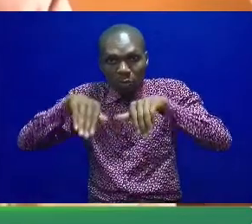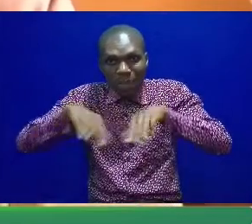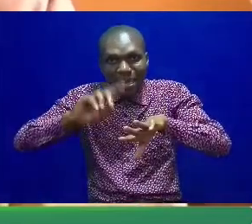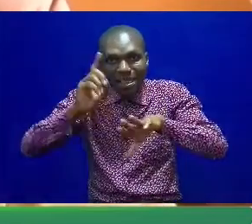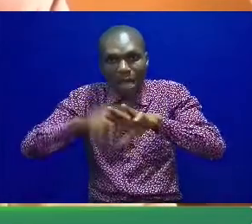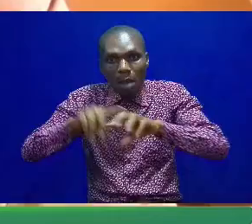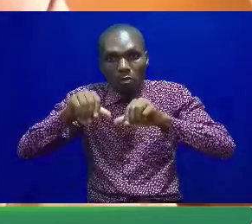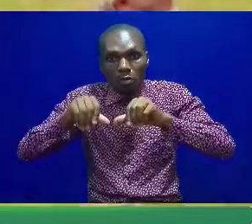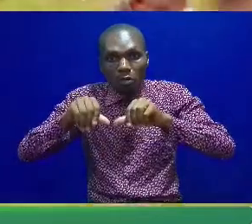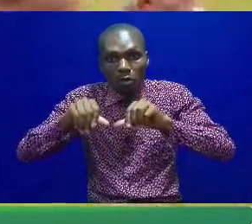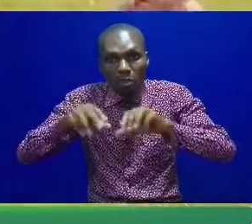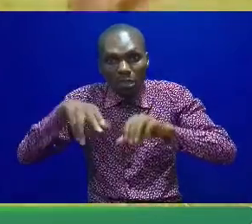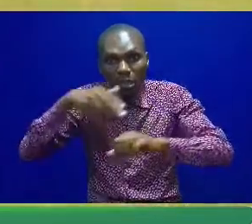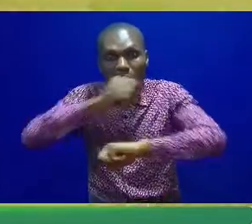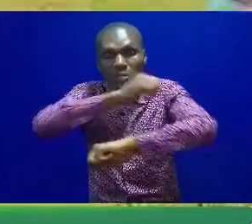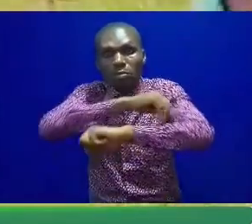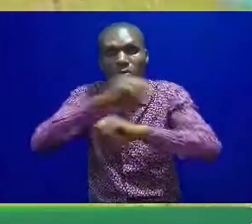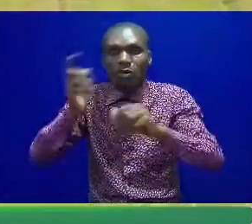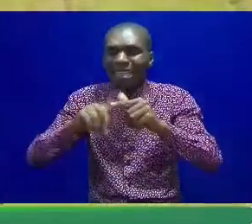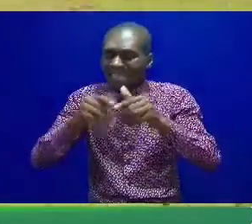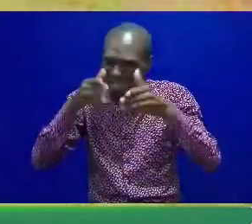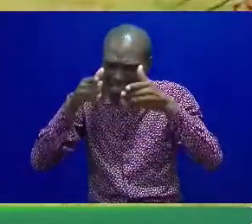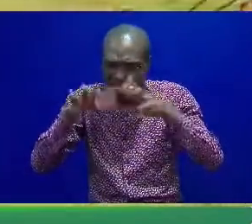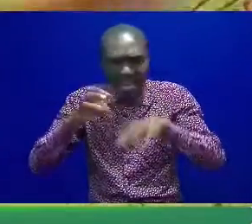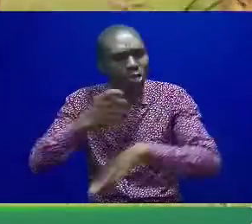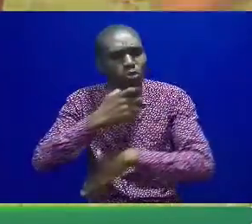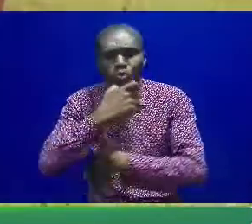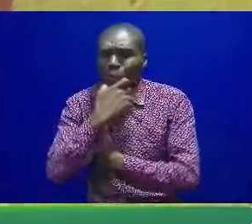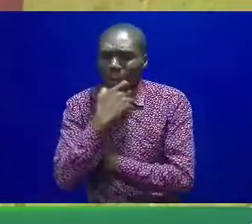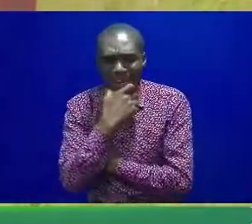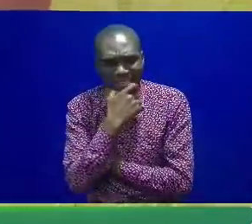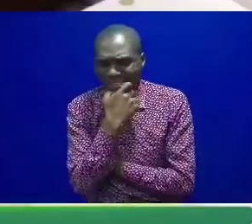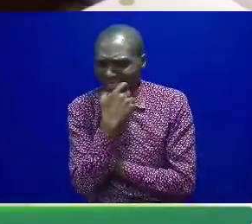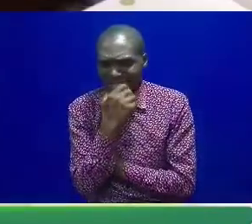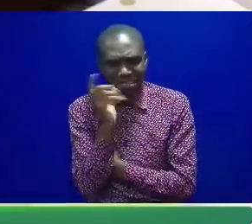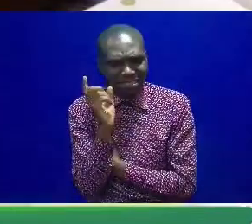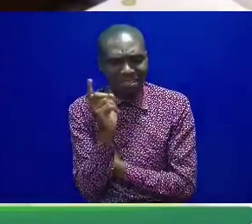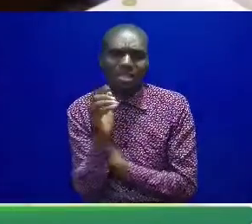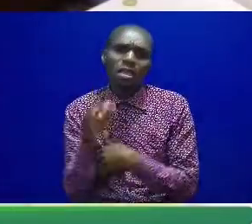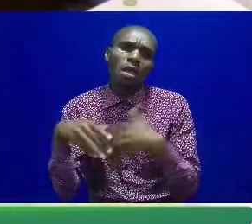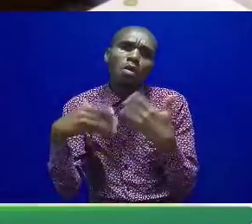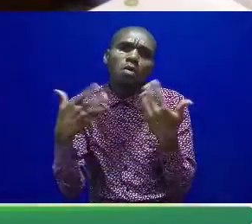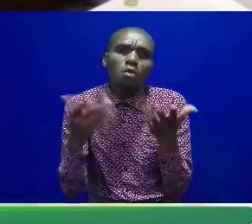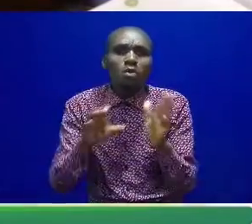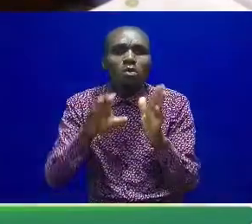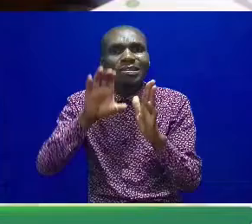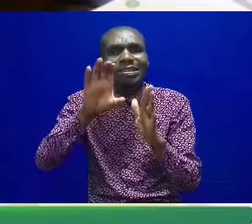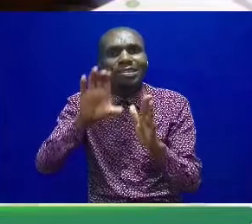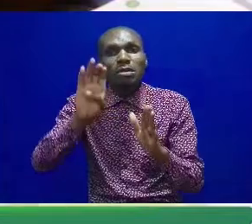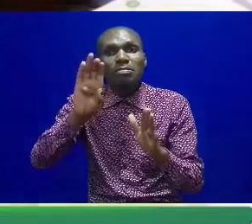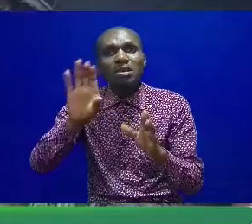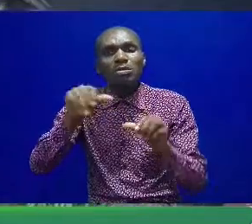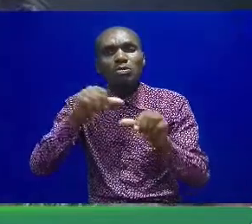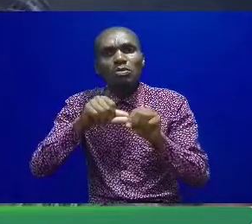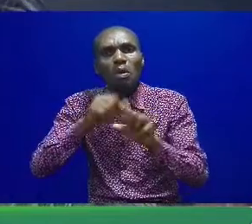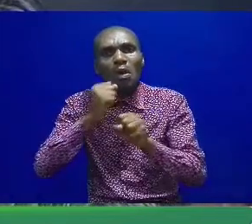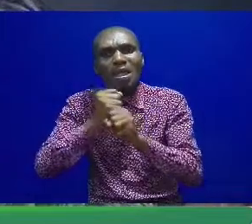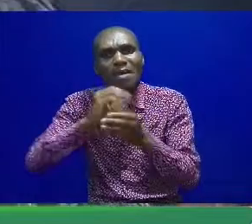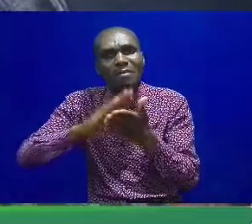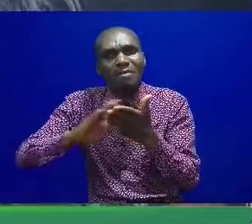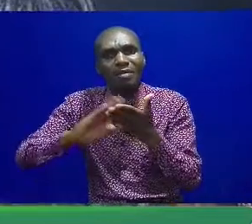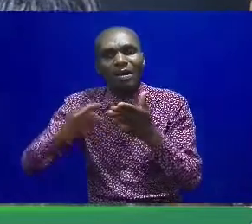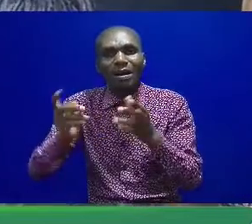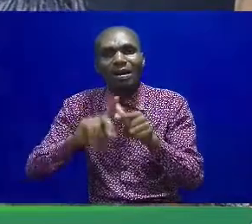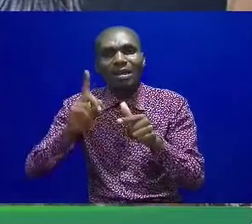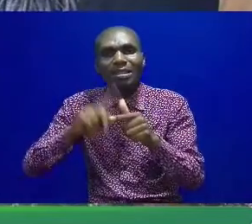kogenda sine secondary naicha nera enchera omoroberio OCBC obete ko kwayereliwa ekigekairira ogotandeka